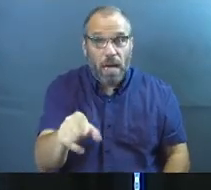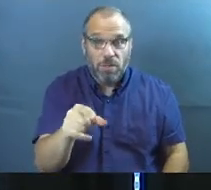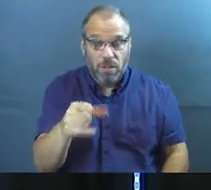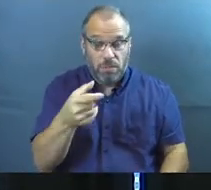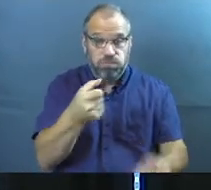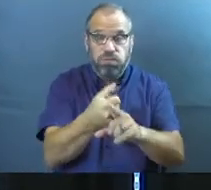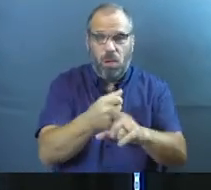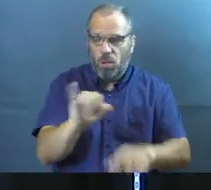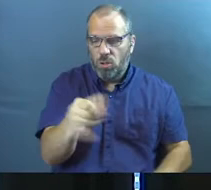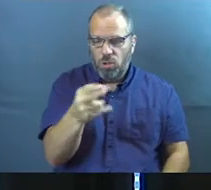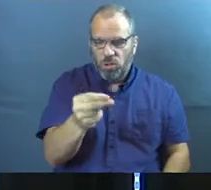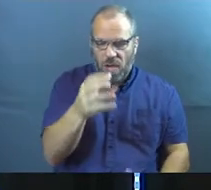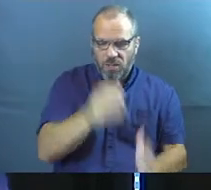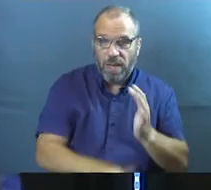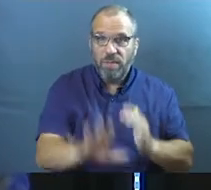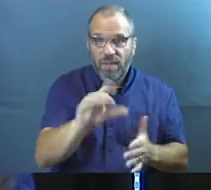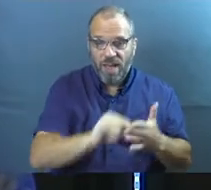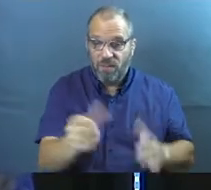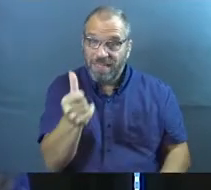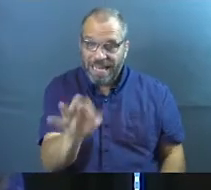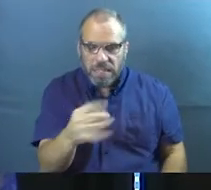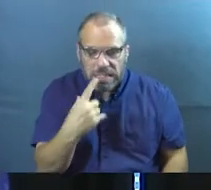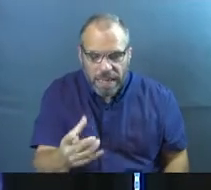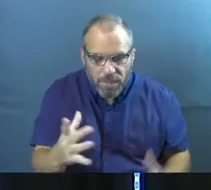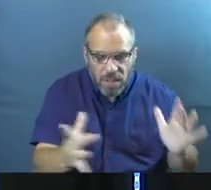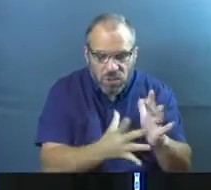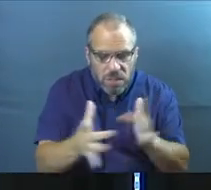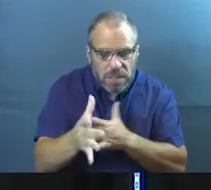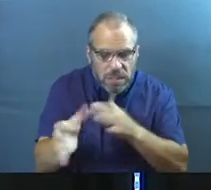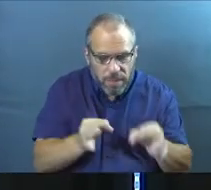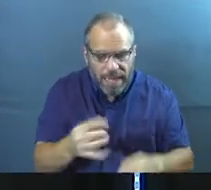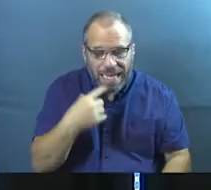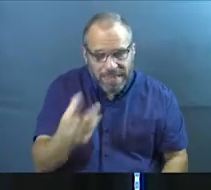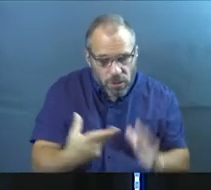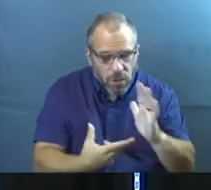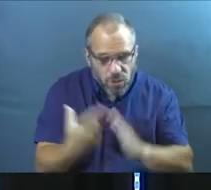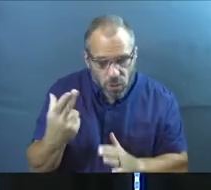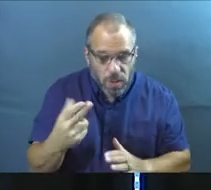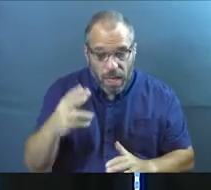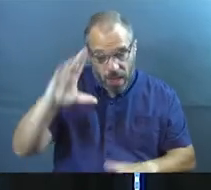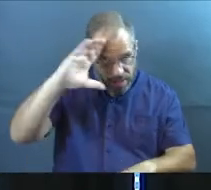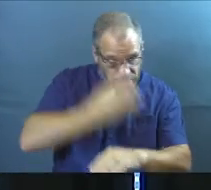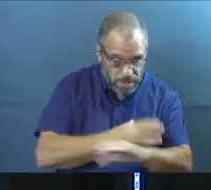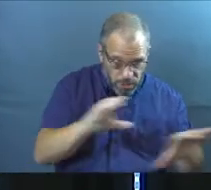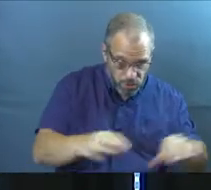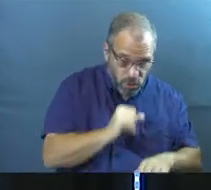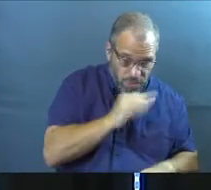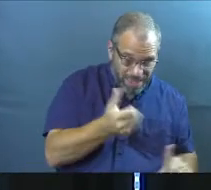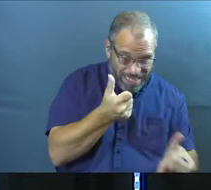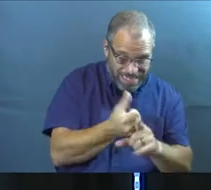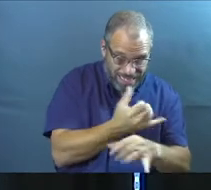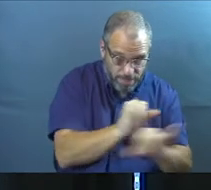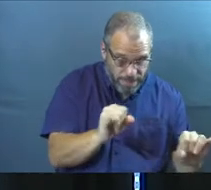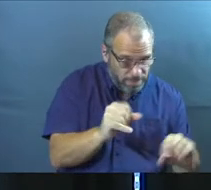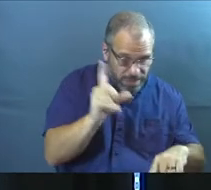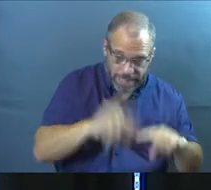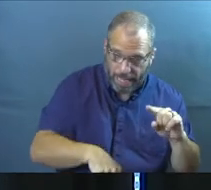going to blow your mind. This is John chapter 5, verse 19. So Jesus explained, I tell you the truth, the Son can do nothing by